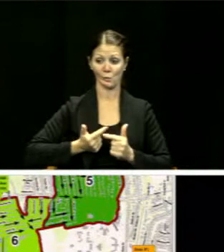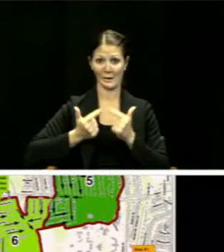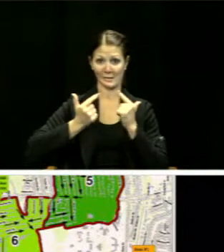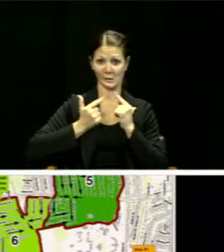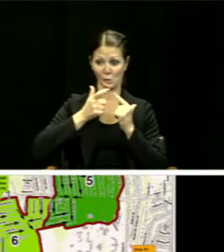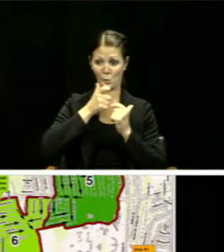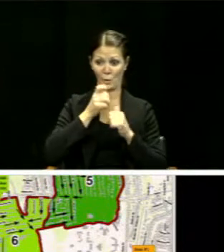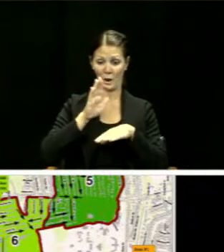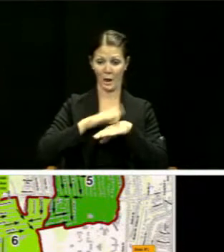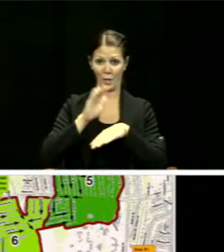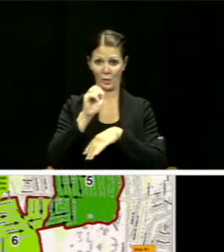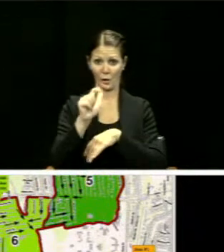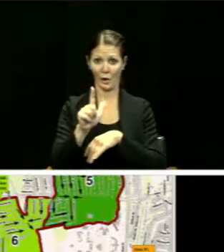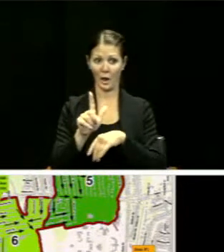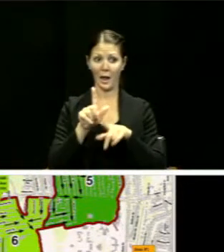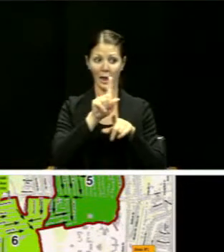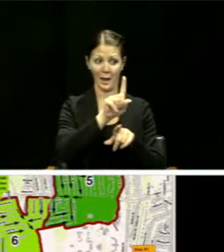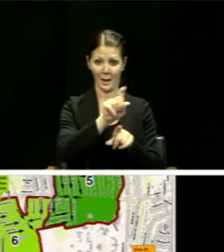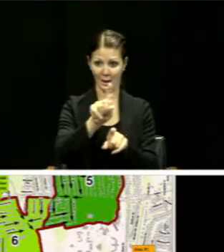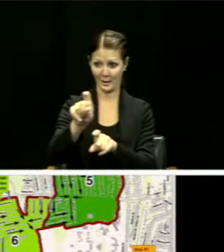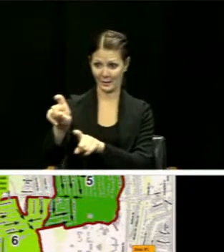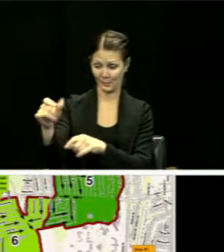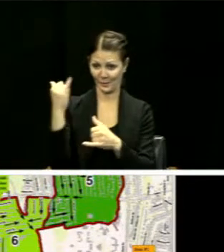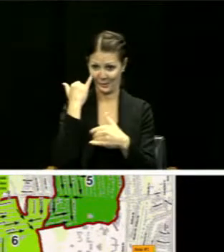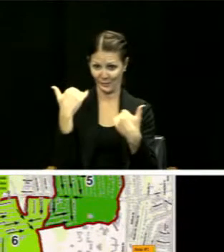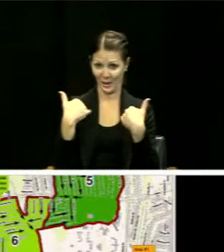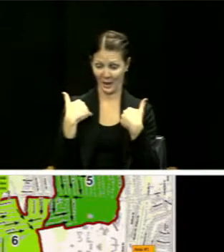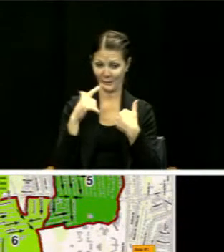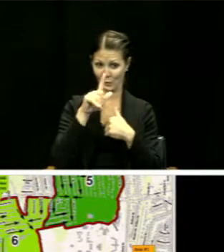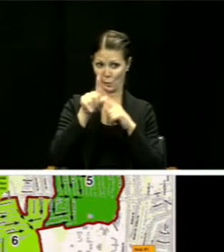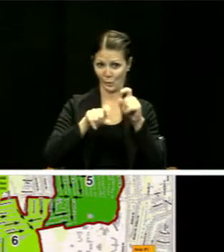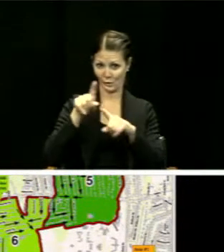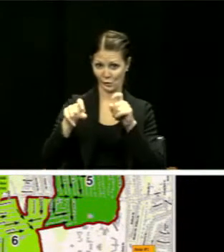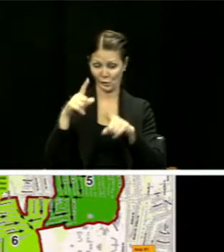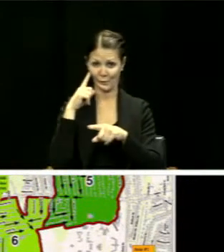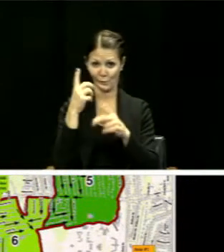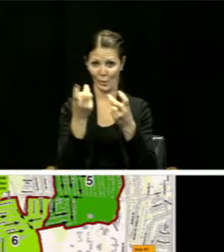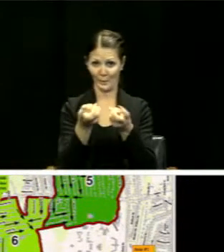the call and ask them if they have any questions for the panel.